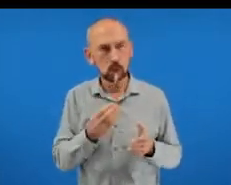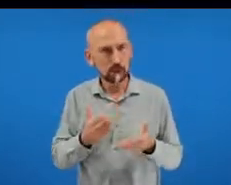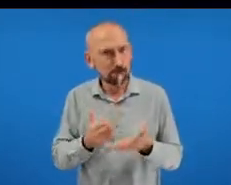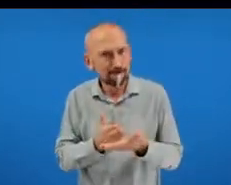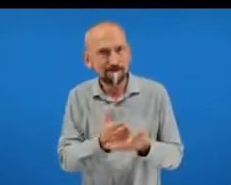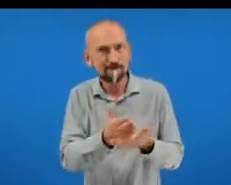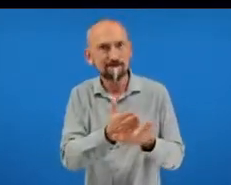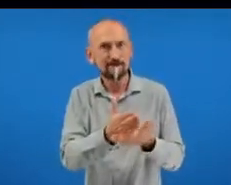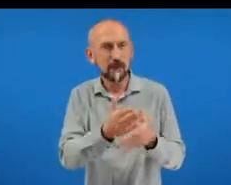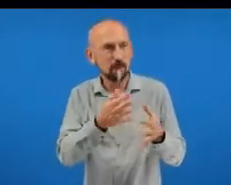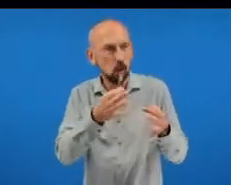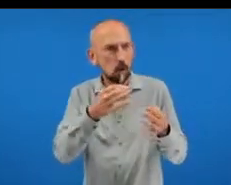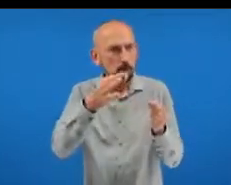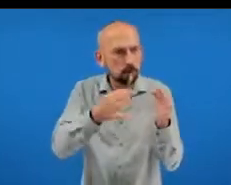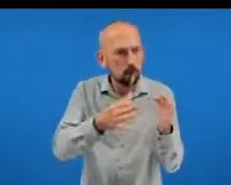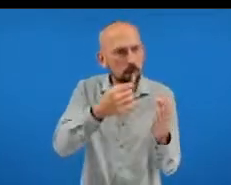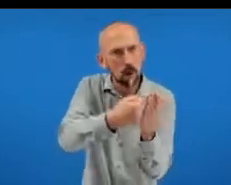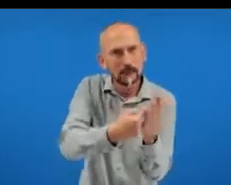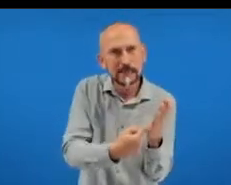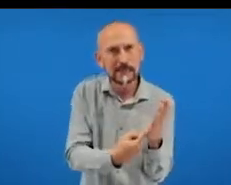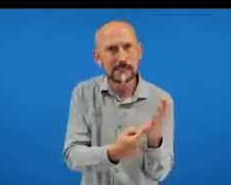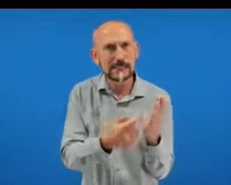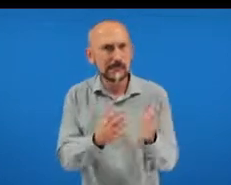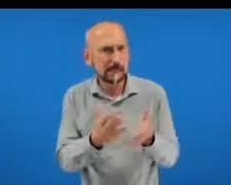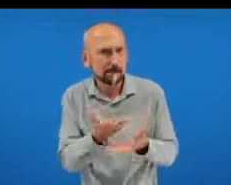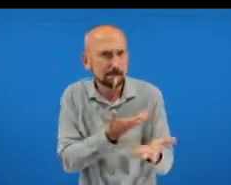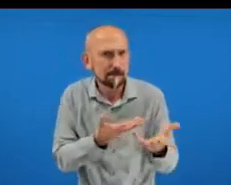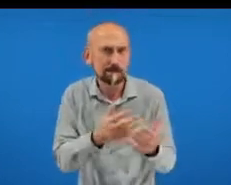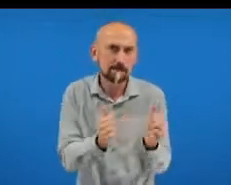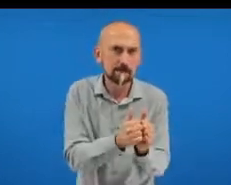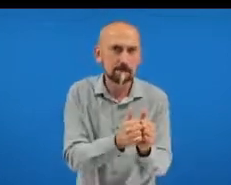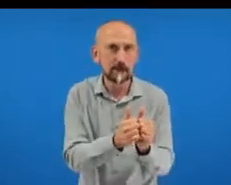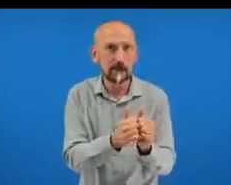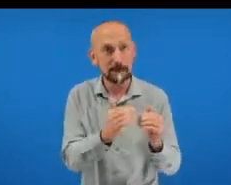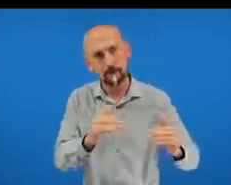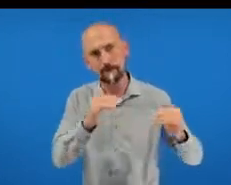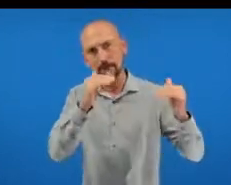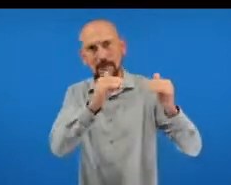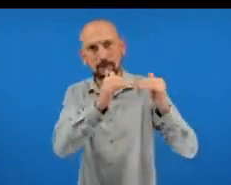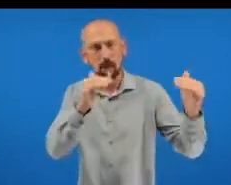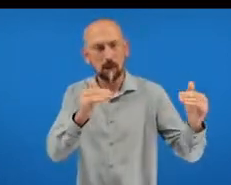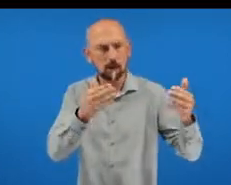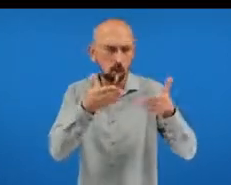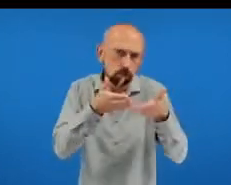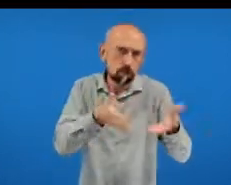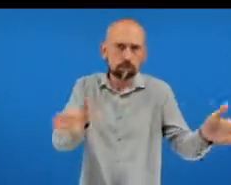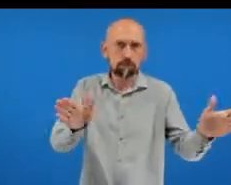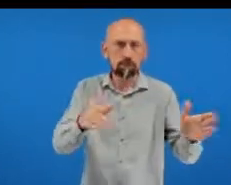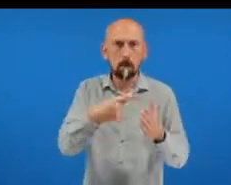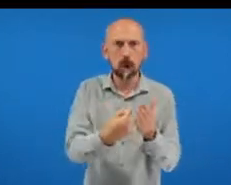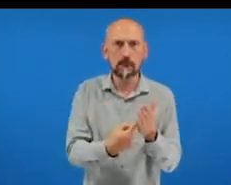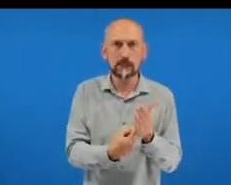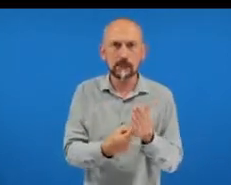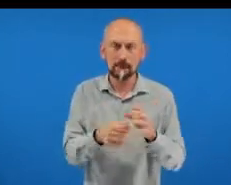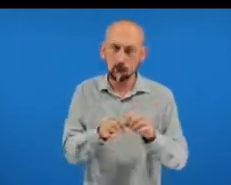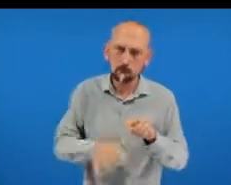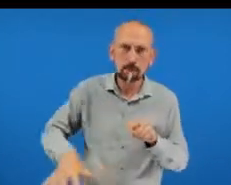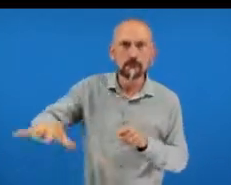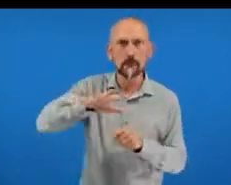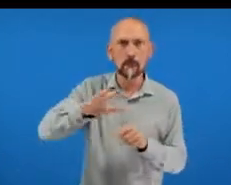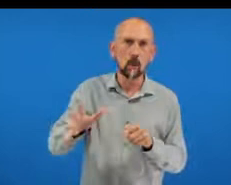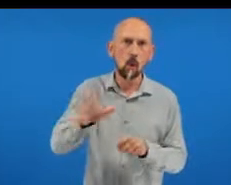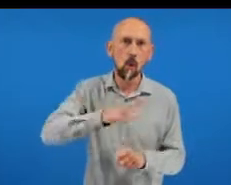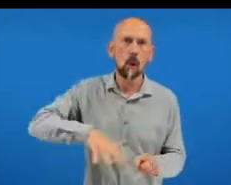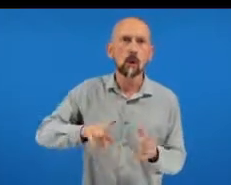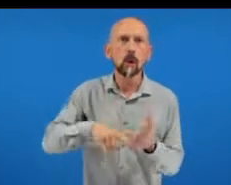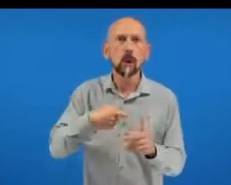towards policy making at a more macro level right across the United Kingdom.